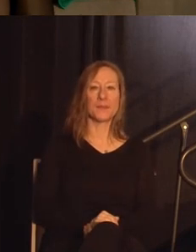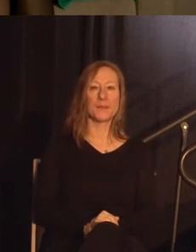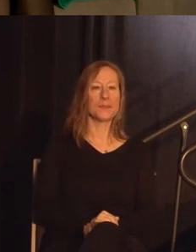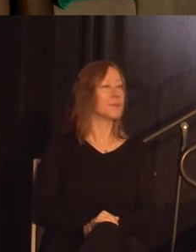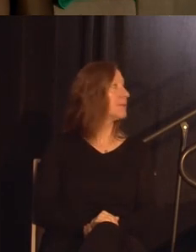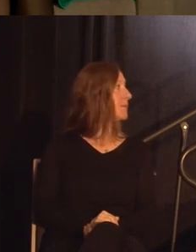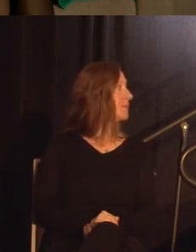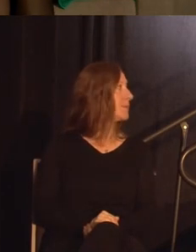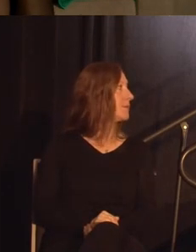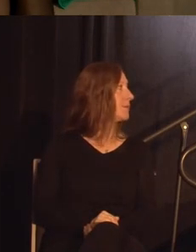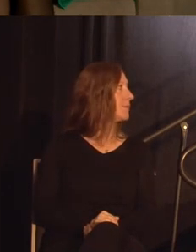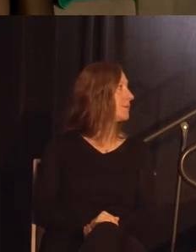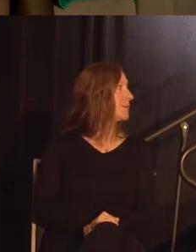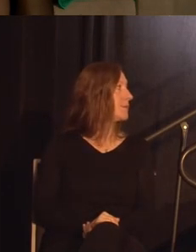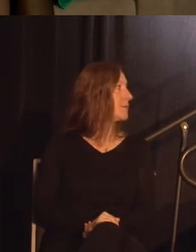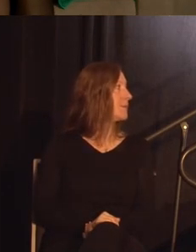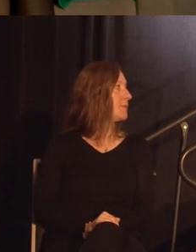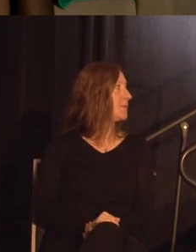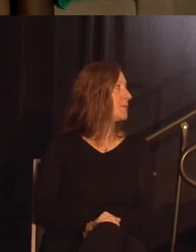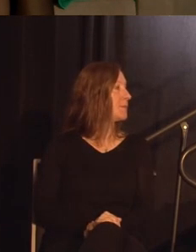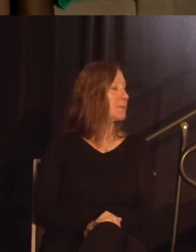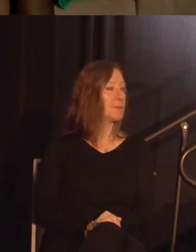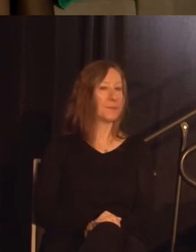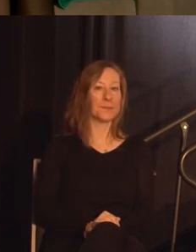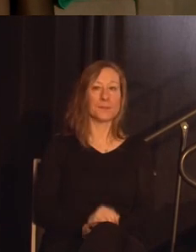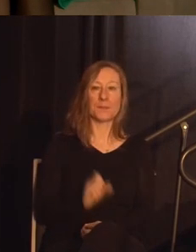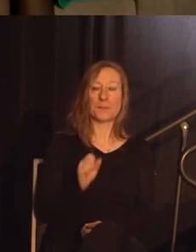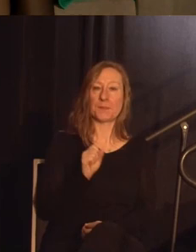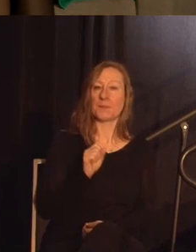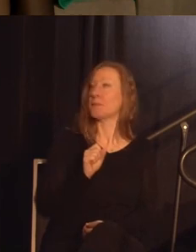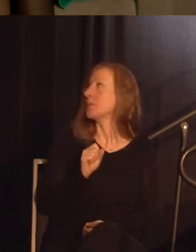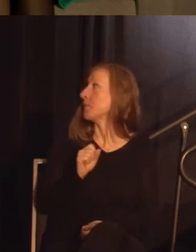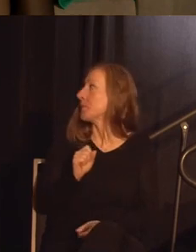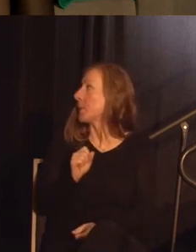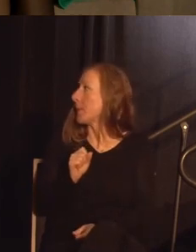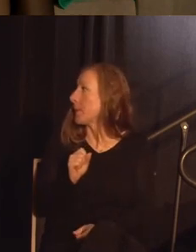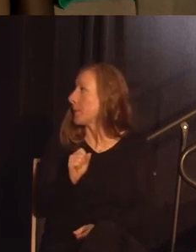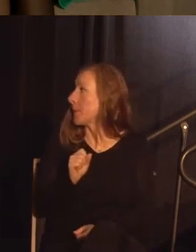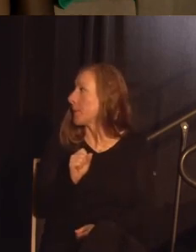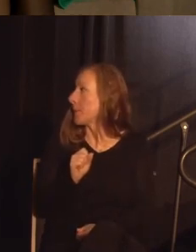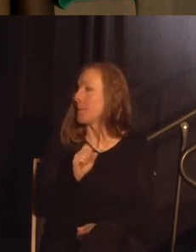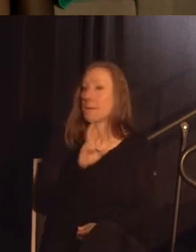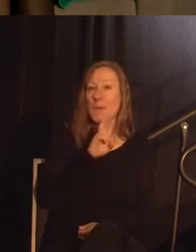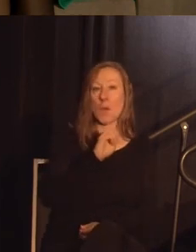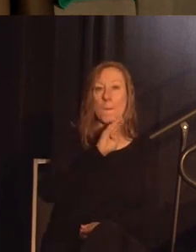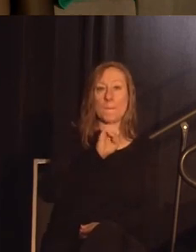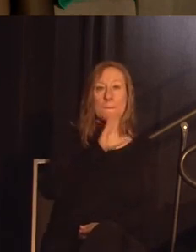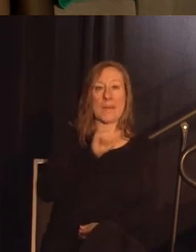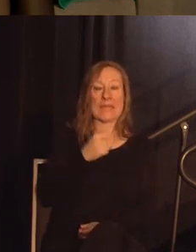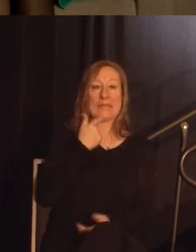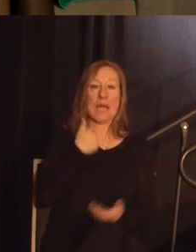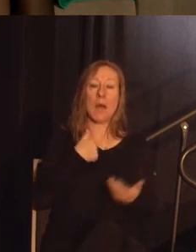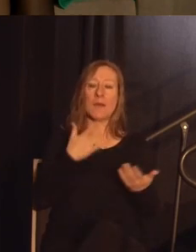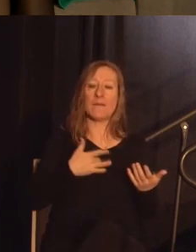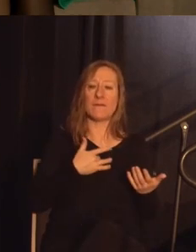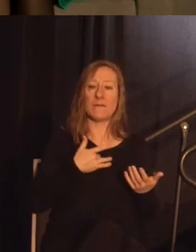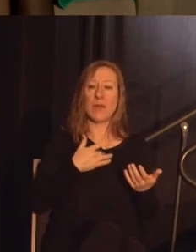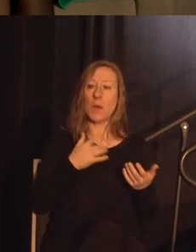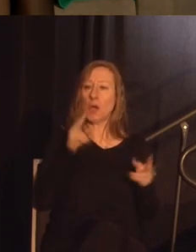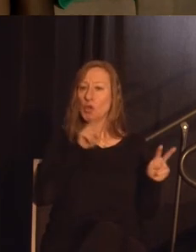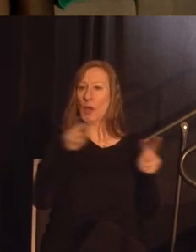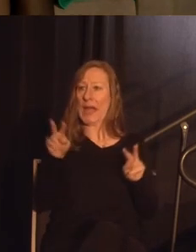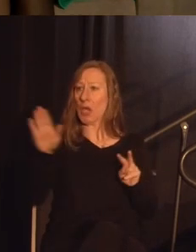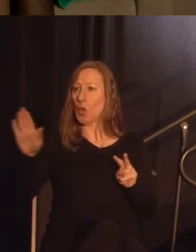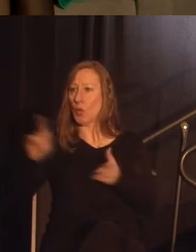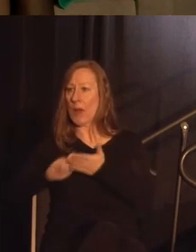Yeah. I mean, I was thinking about how. You know, Lindy, I was thinking about the differences and similarities between both of your works and how, Lindy, I feel like your essays and